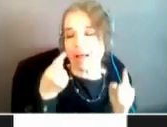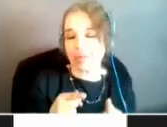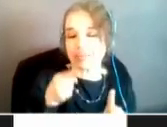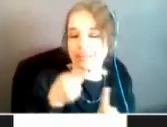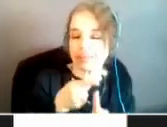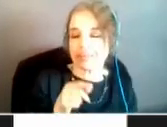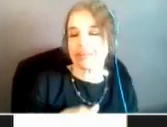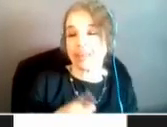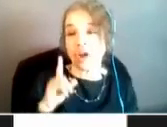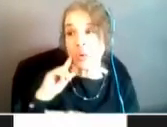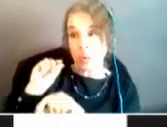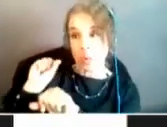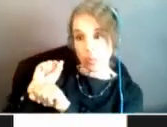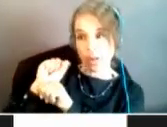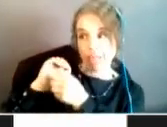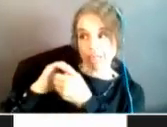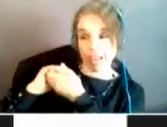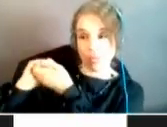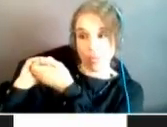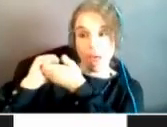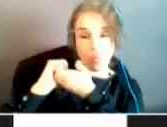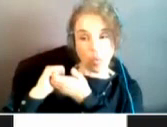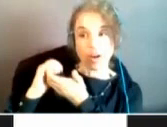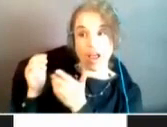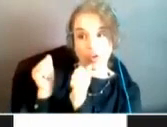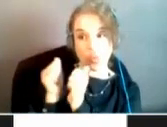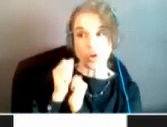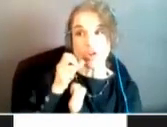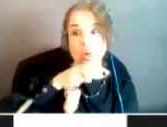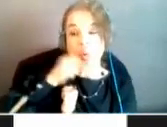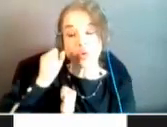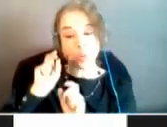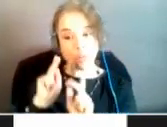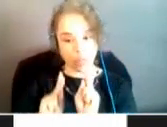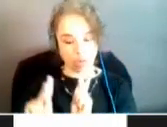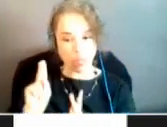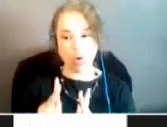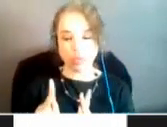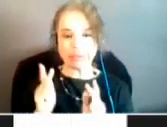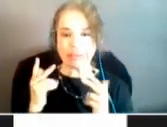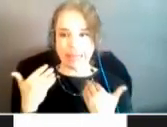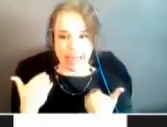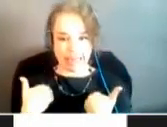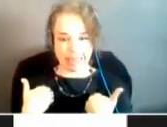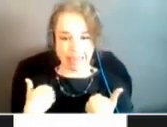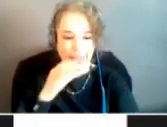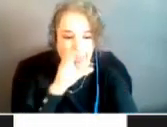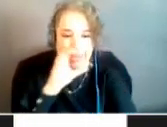And to work collaboratively with older people and have that